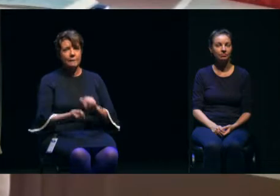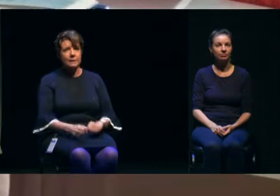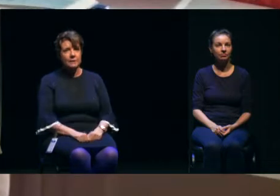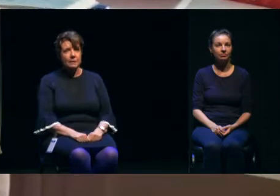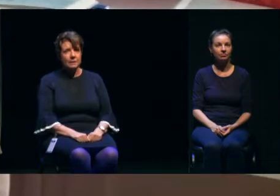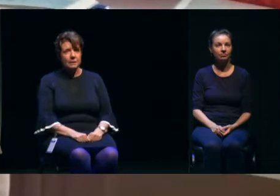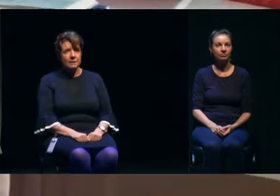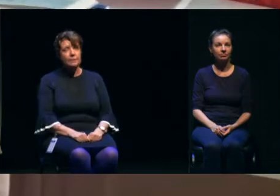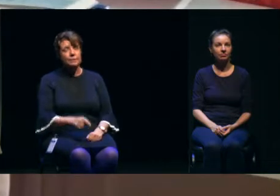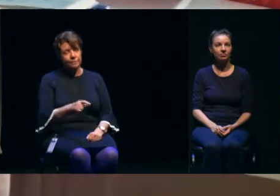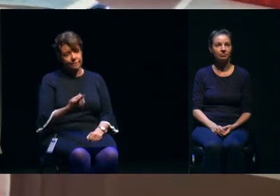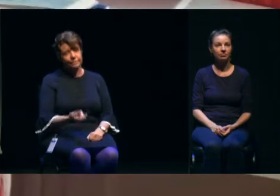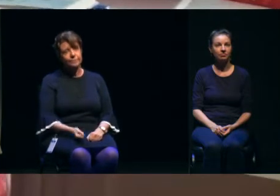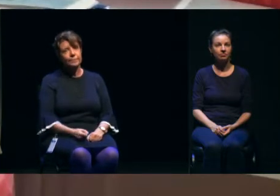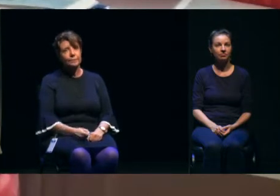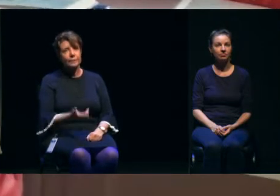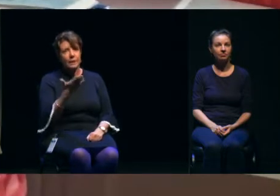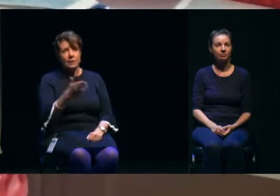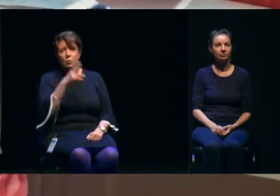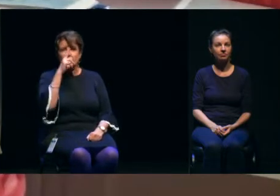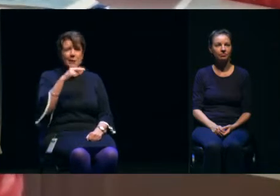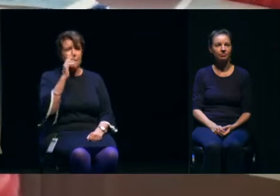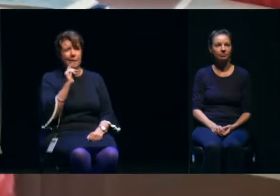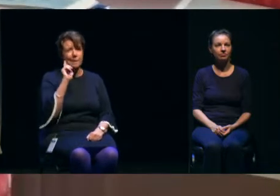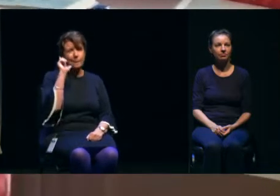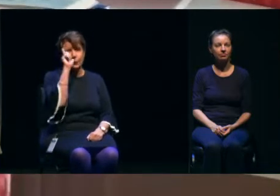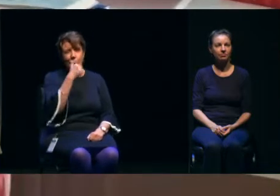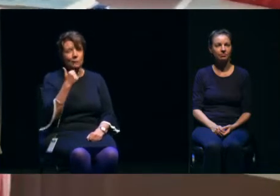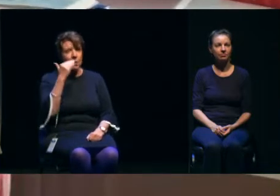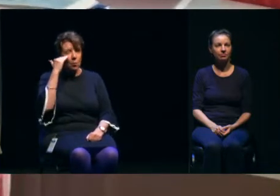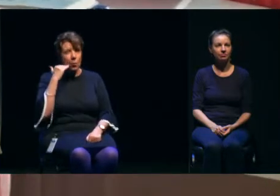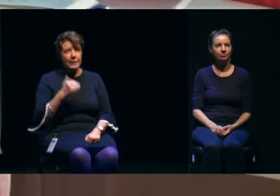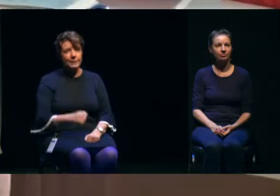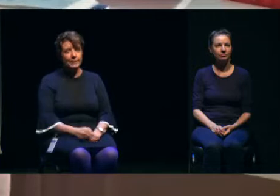called Delia Vergara. And she was a young, beautiful woman